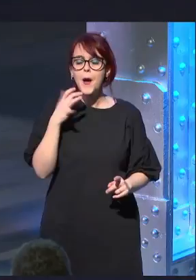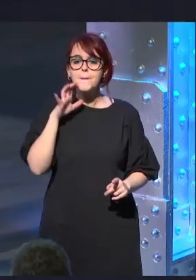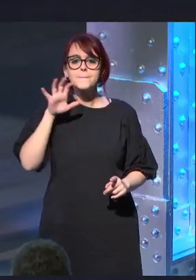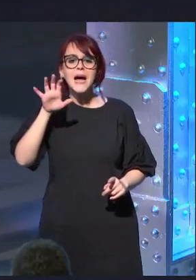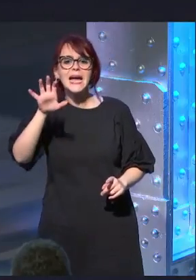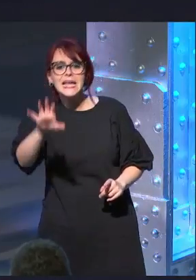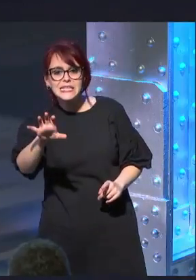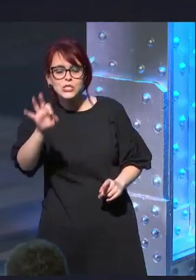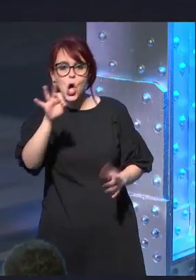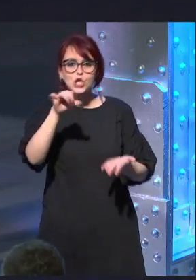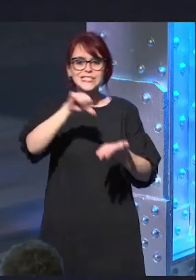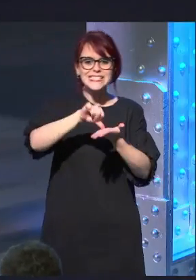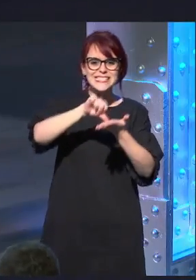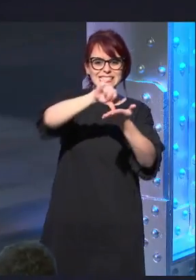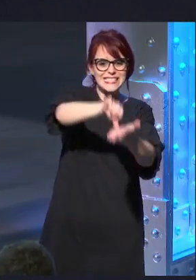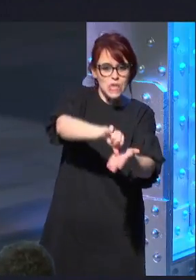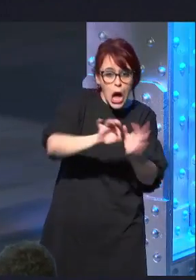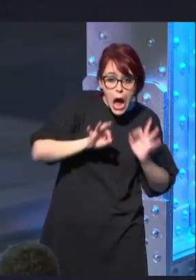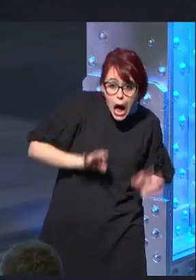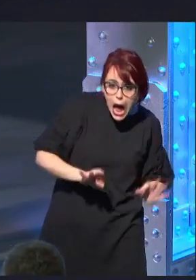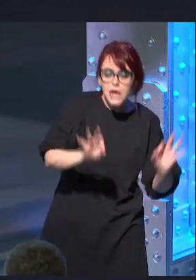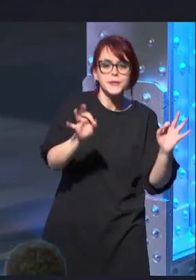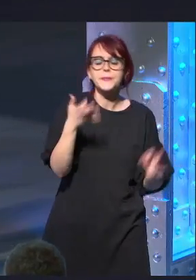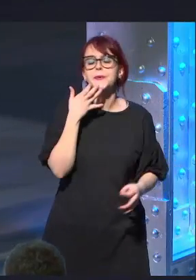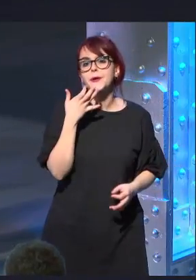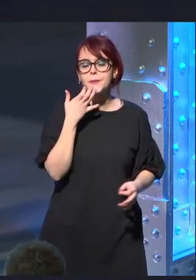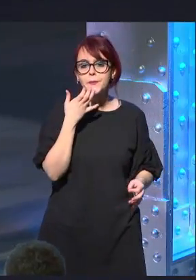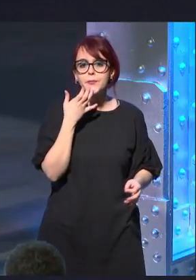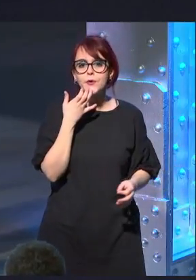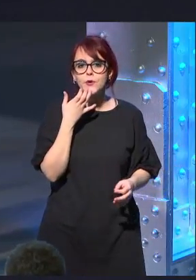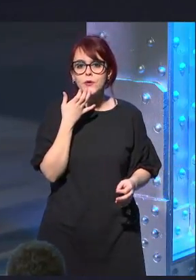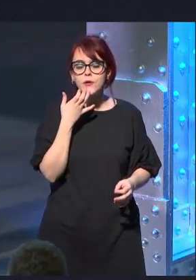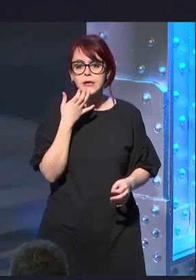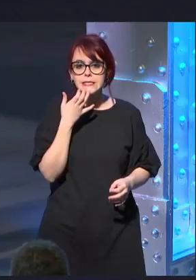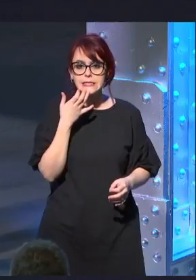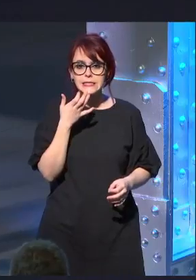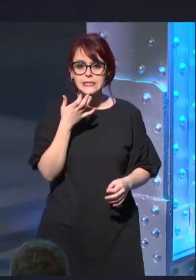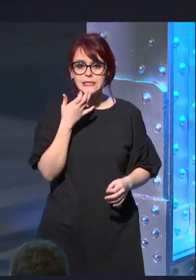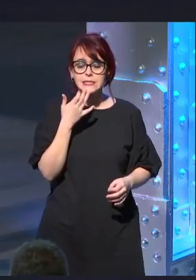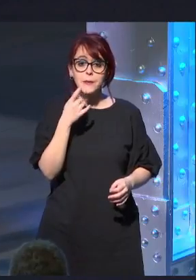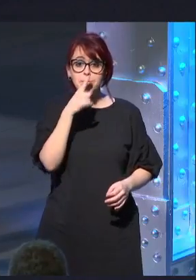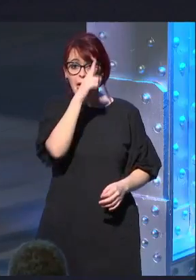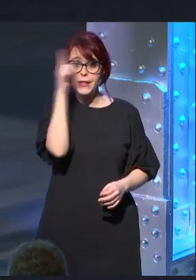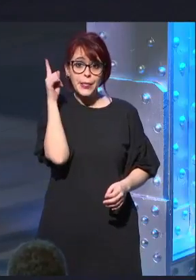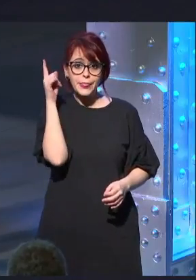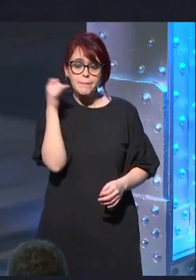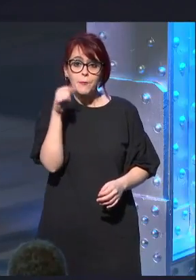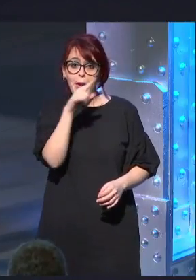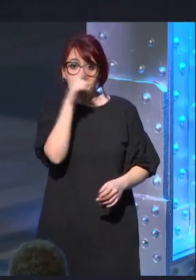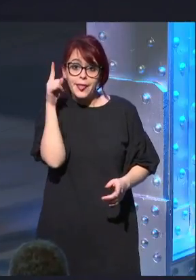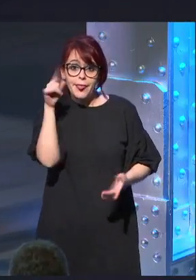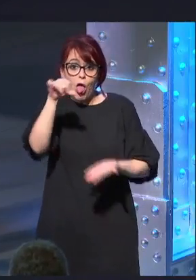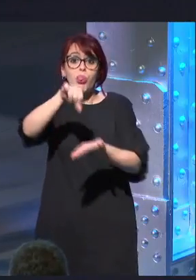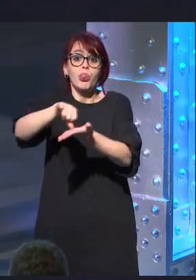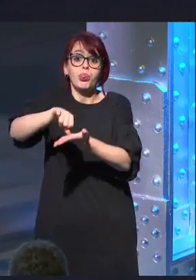Instagram, I don't put it in the geolocation. I just write the name of something, but I don't say in what